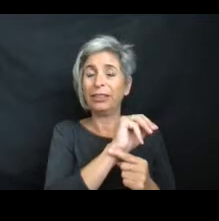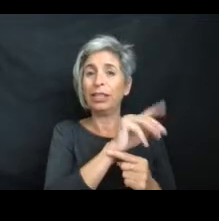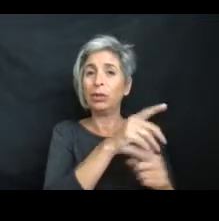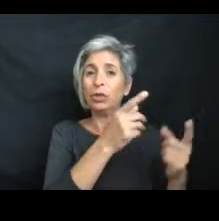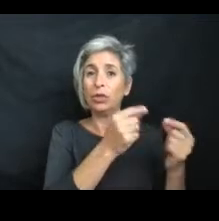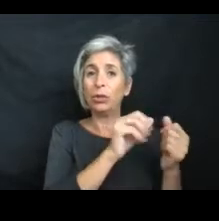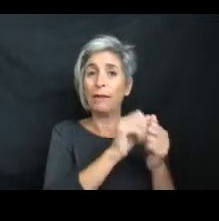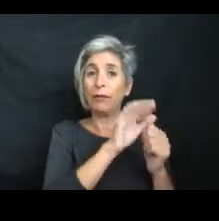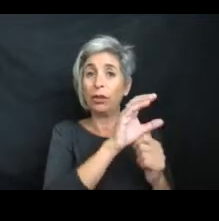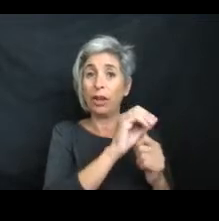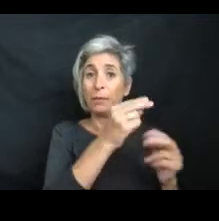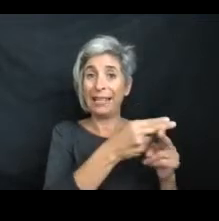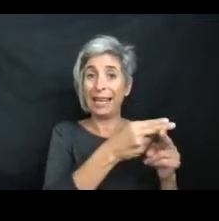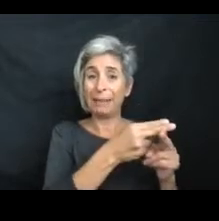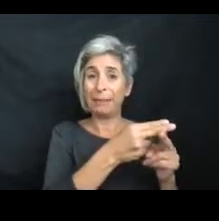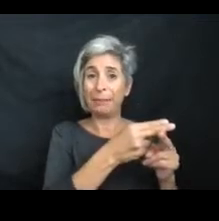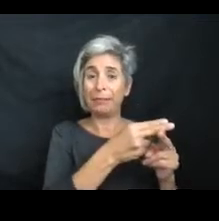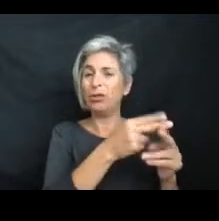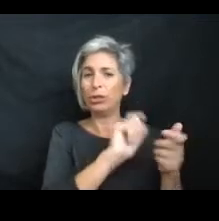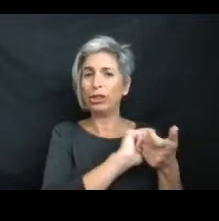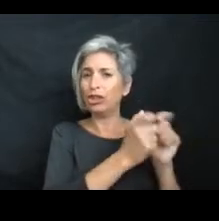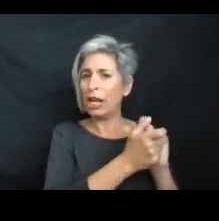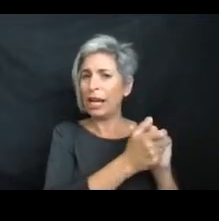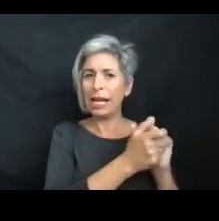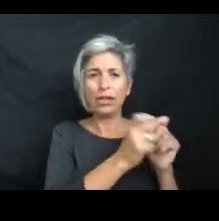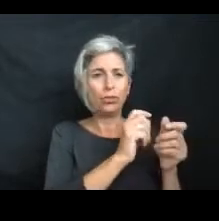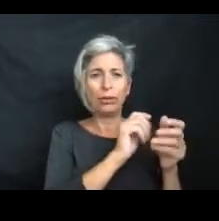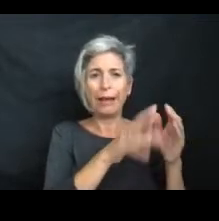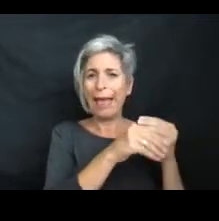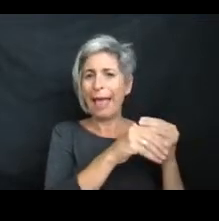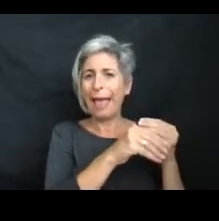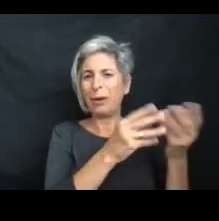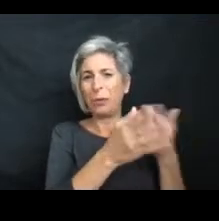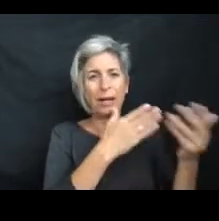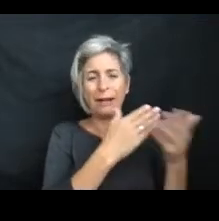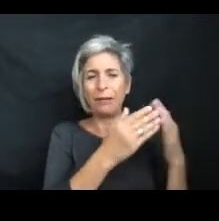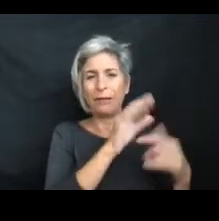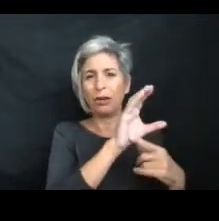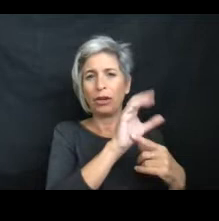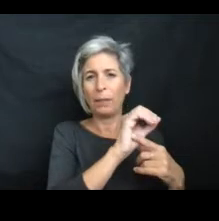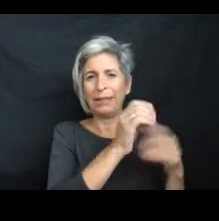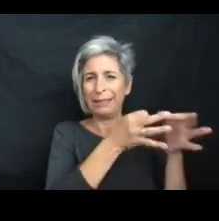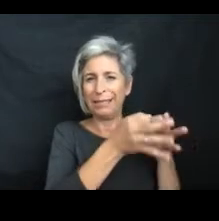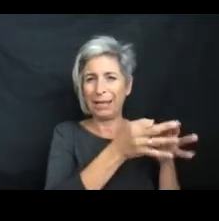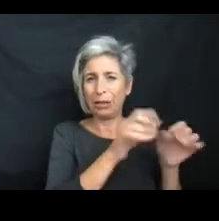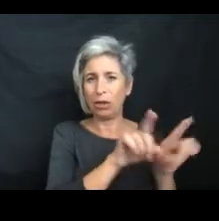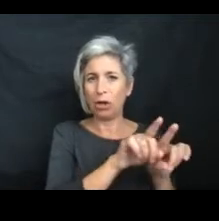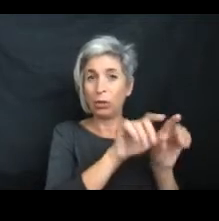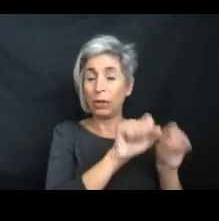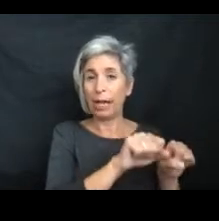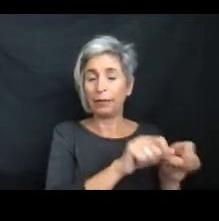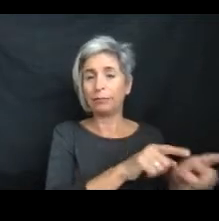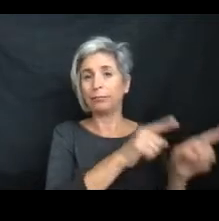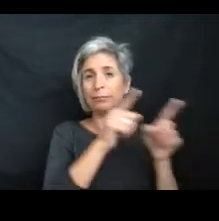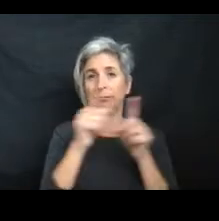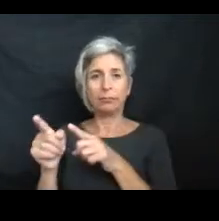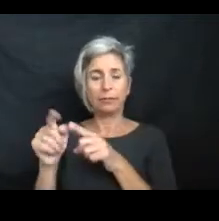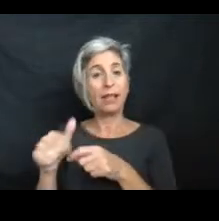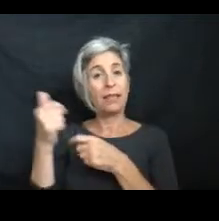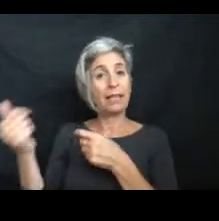that for your company name. So you can update your company name if you need to, and company details. So the next